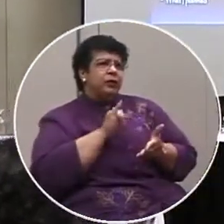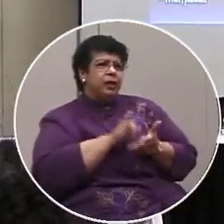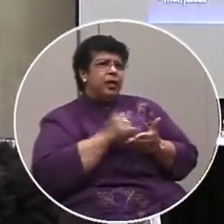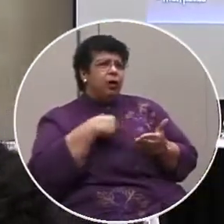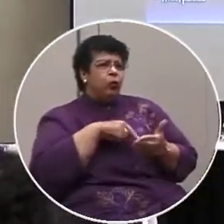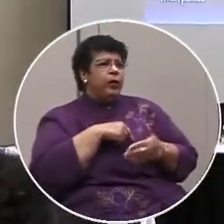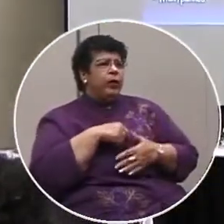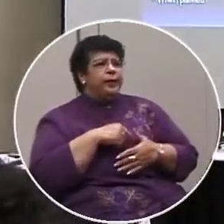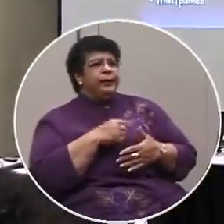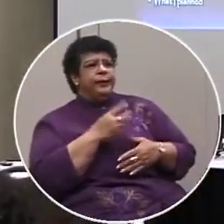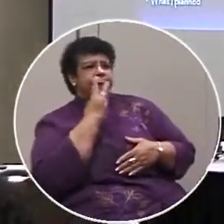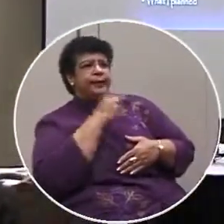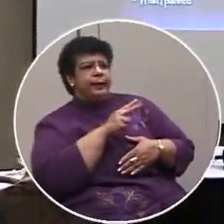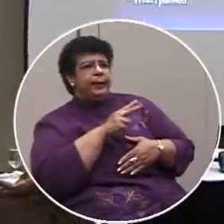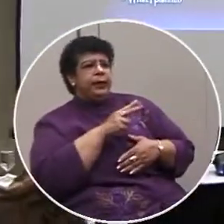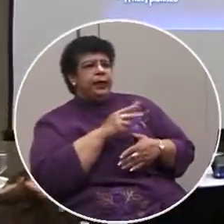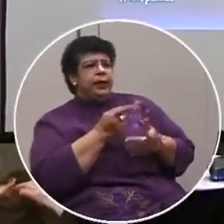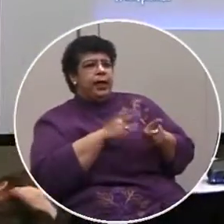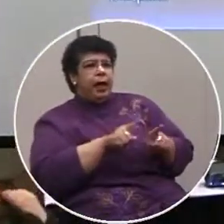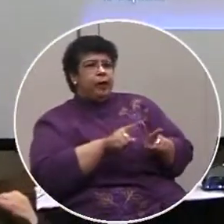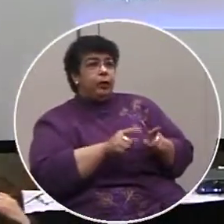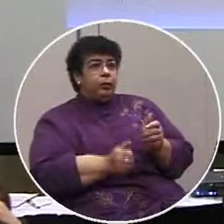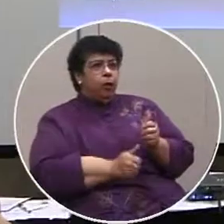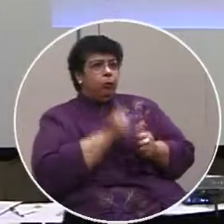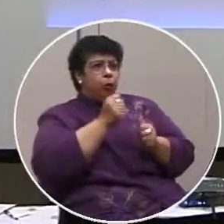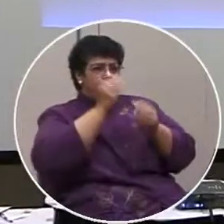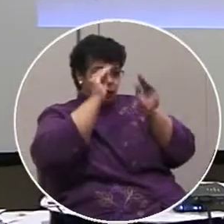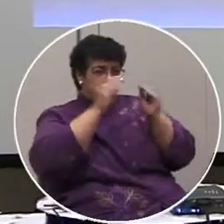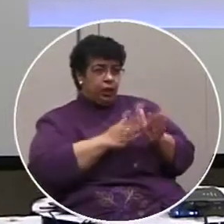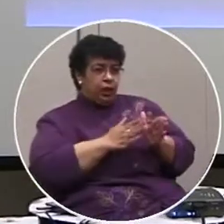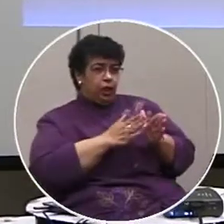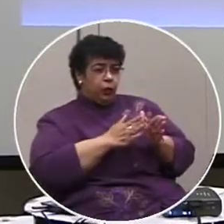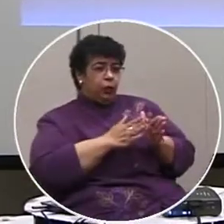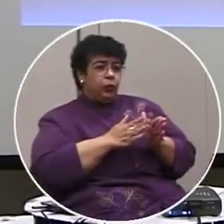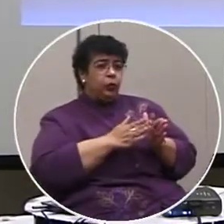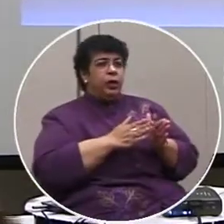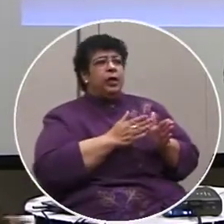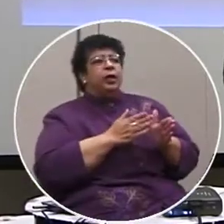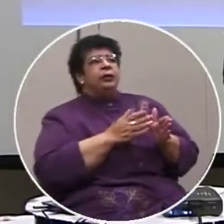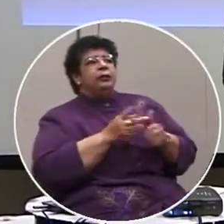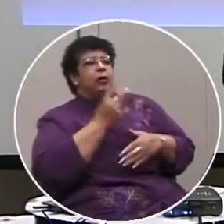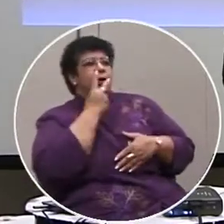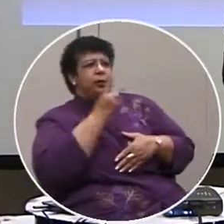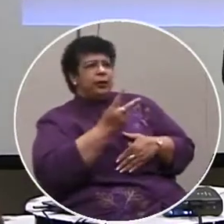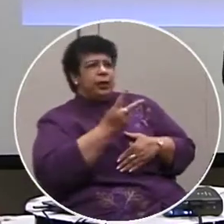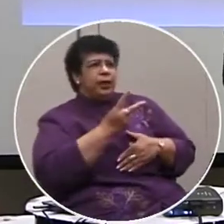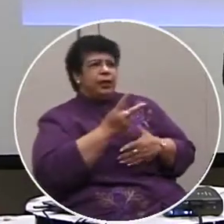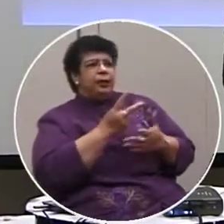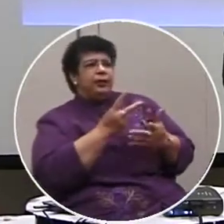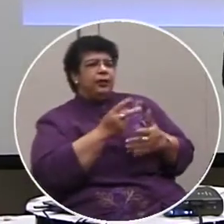my guess is most teachers experience consultants and coaches as an aversive.